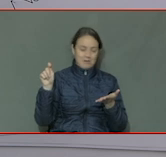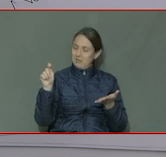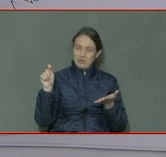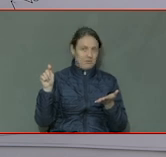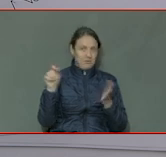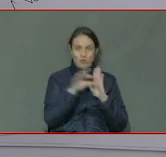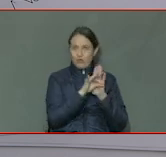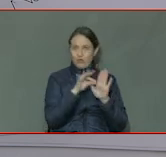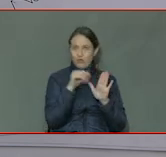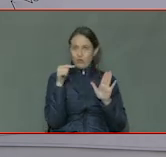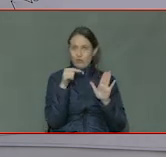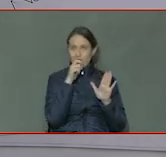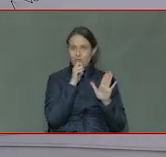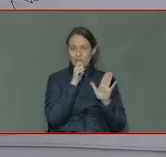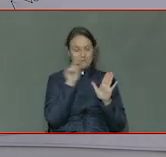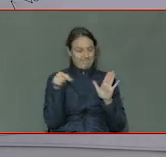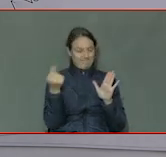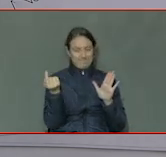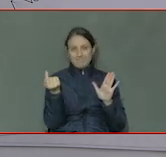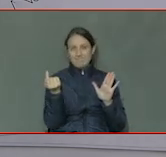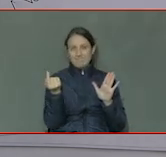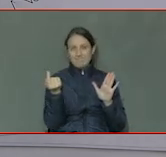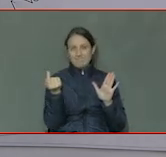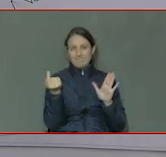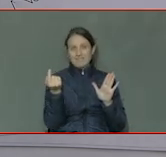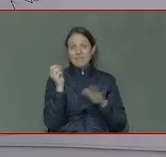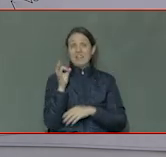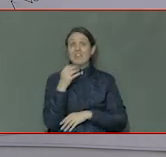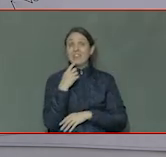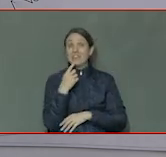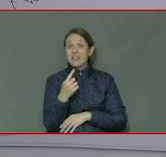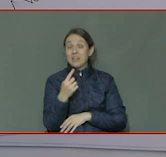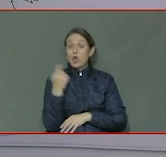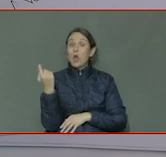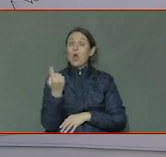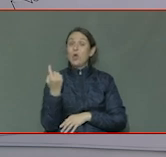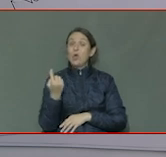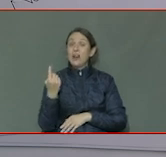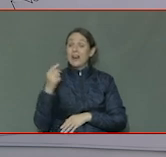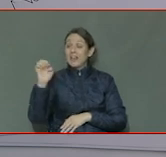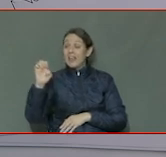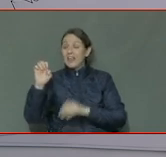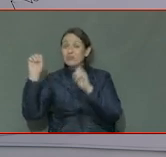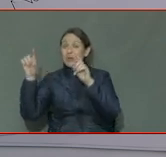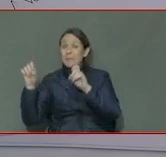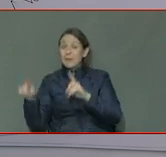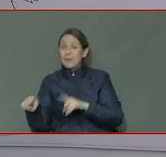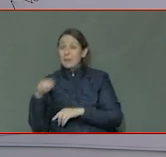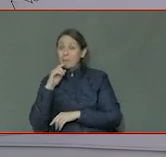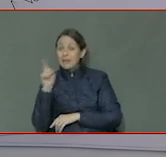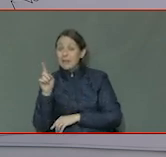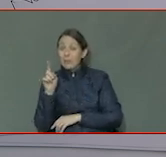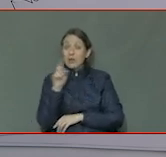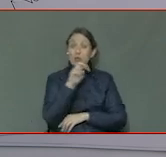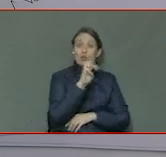Okay, so that's very important. You can't use, if they say only energy principles, it's no Newton, it's